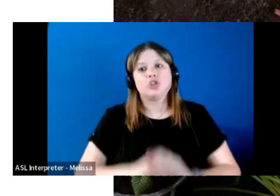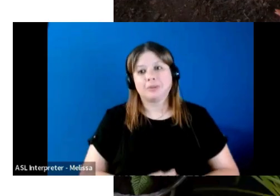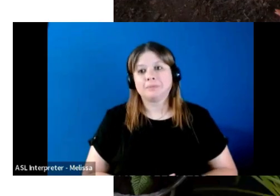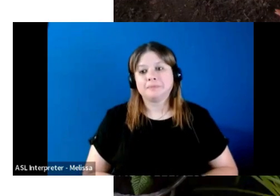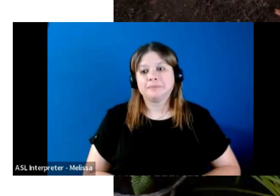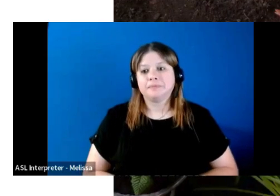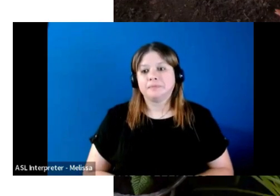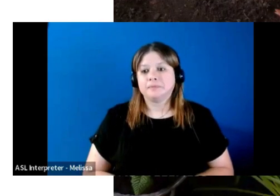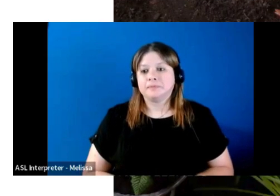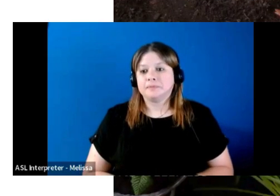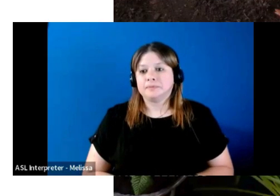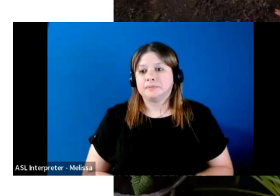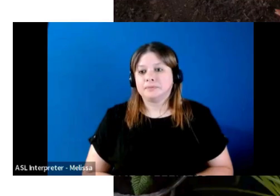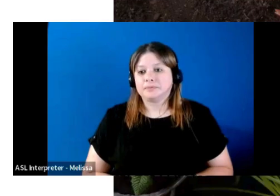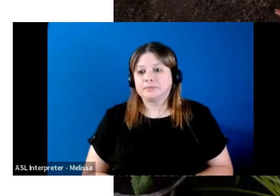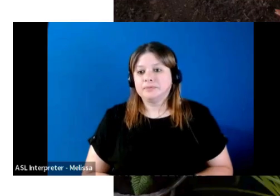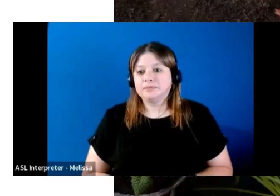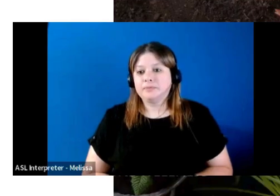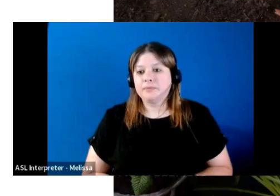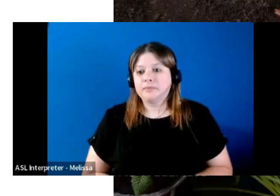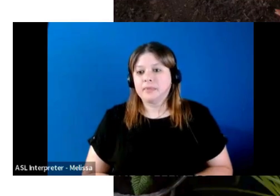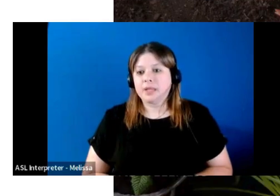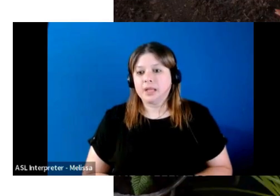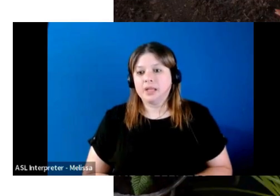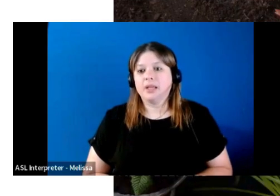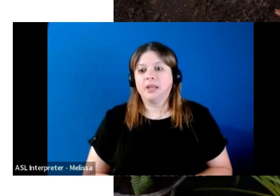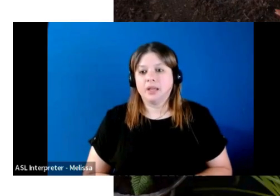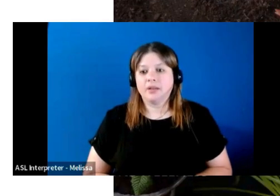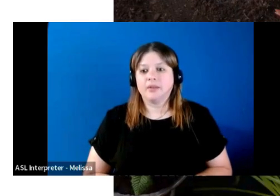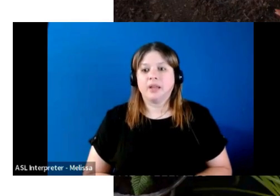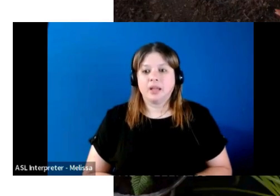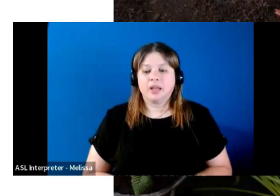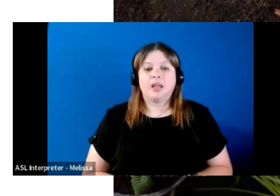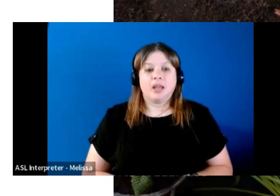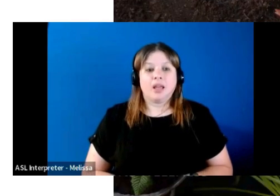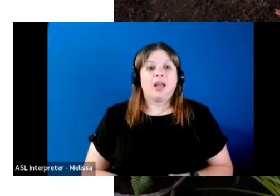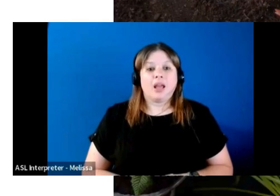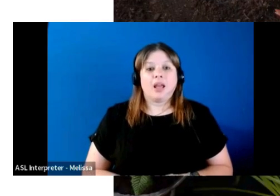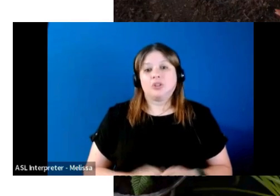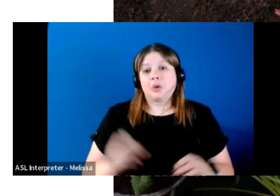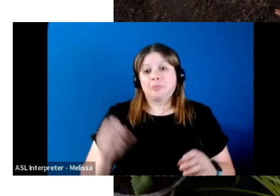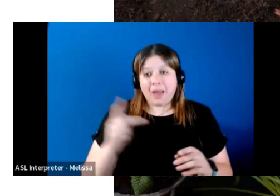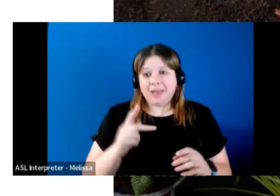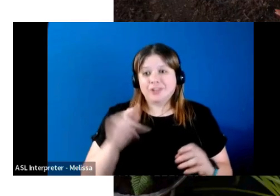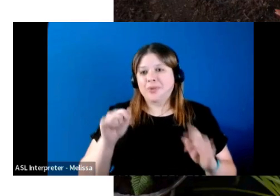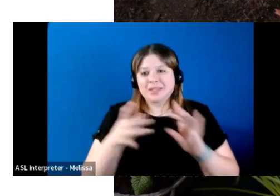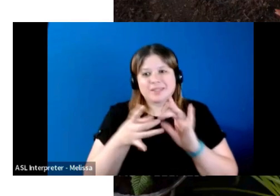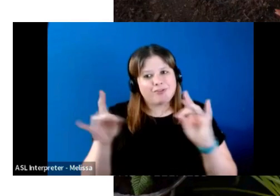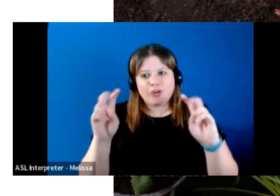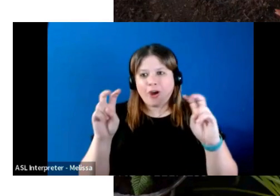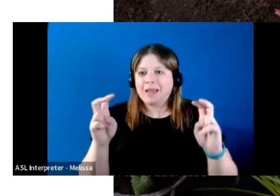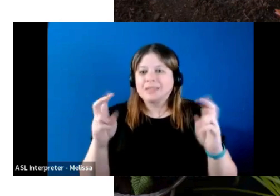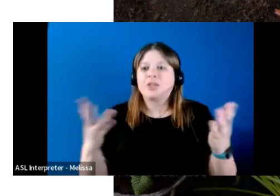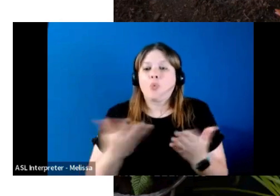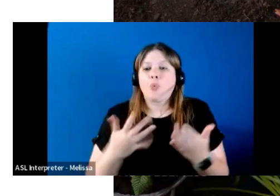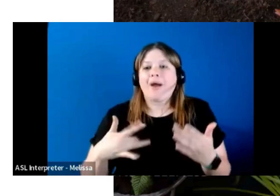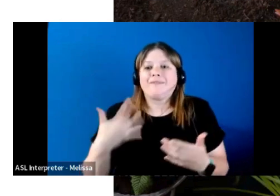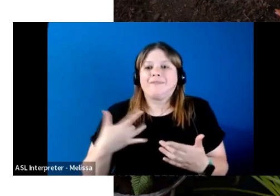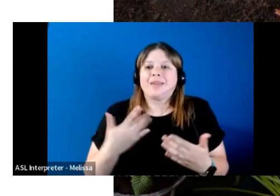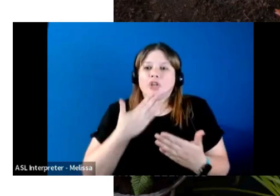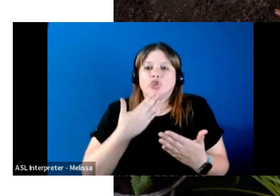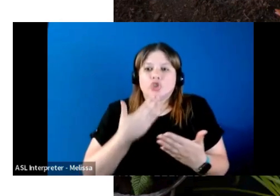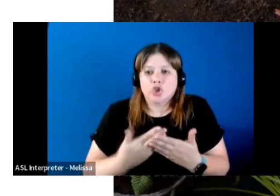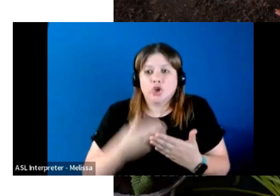I'm come back again and again to this phrase, what feels good in this body